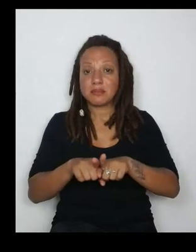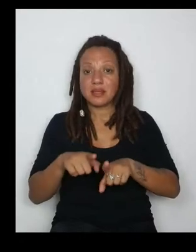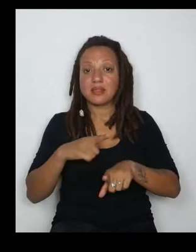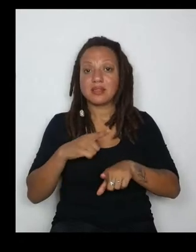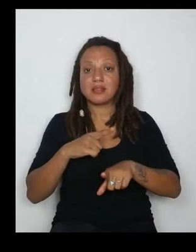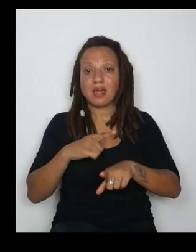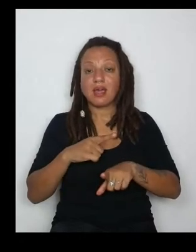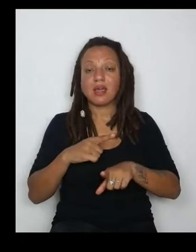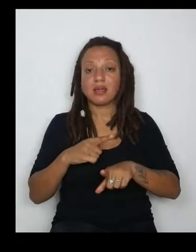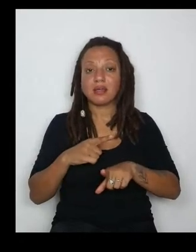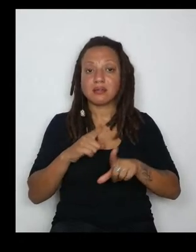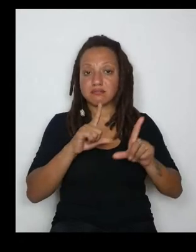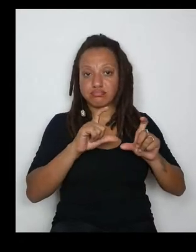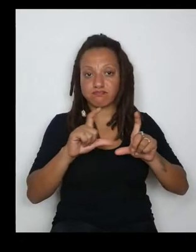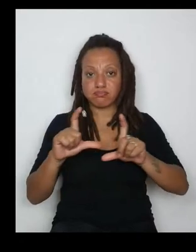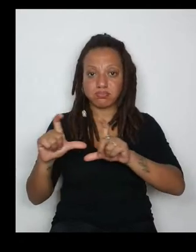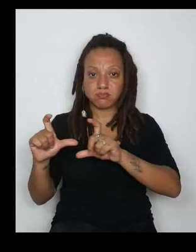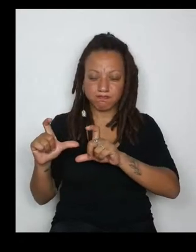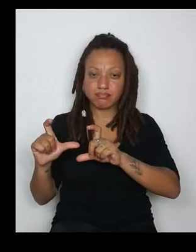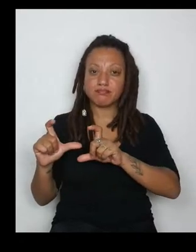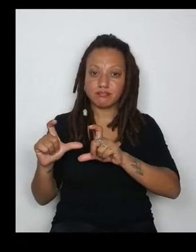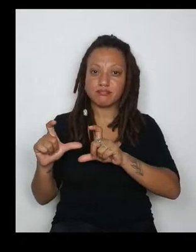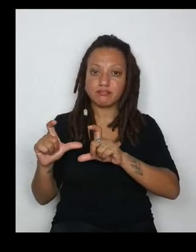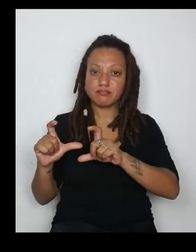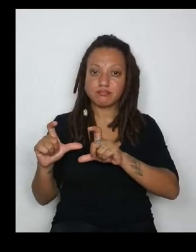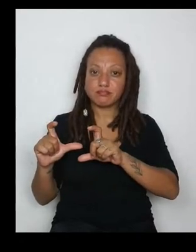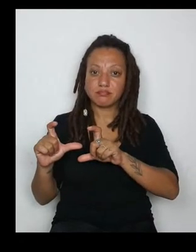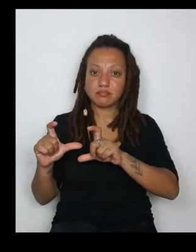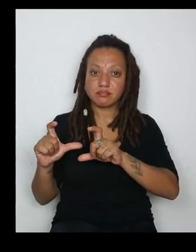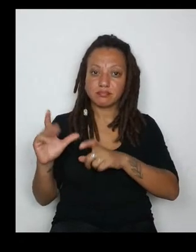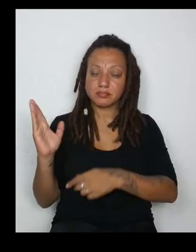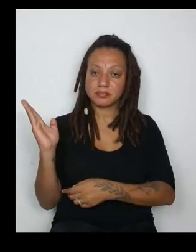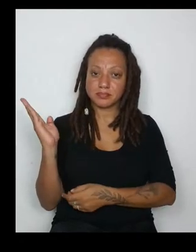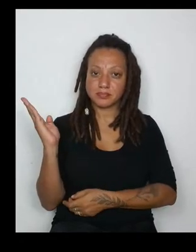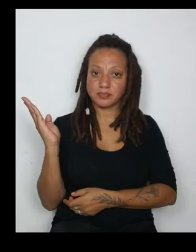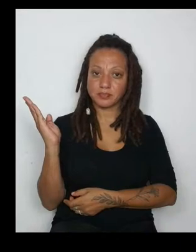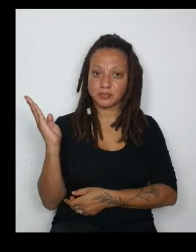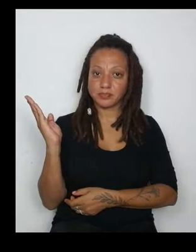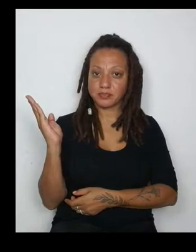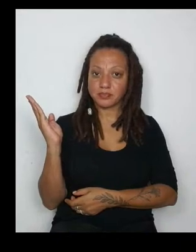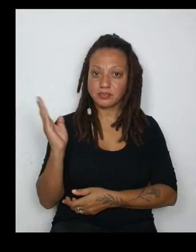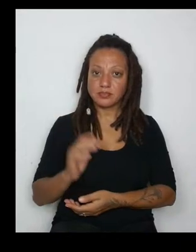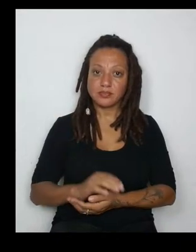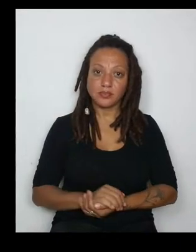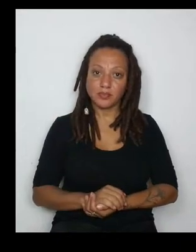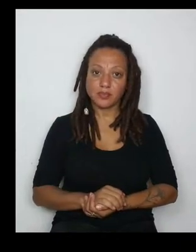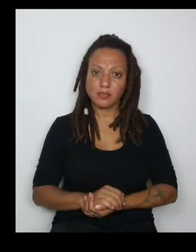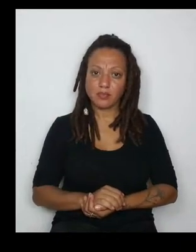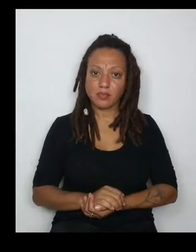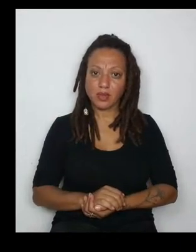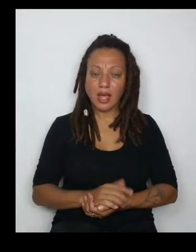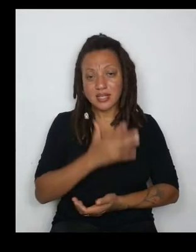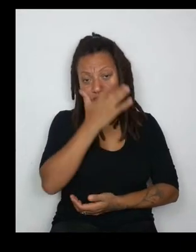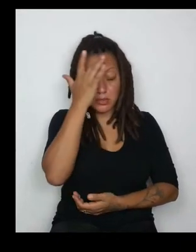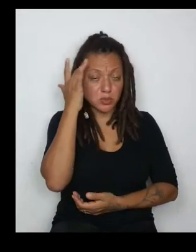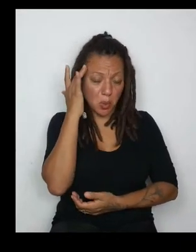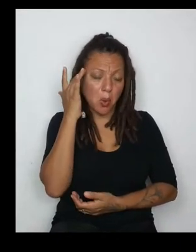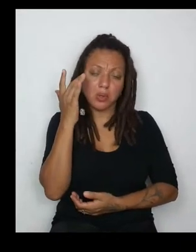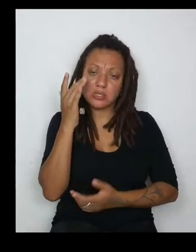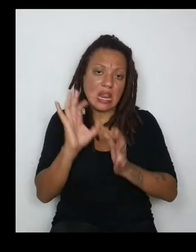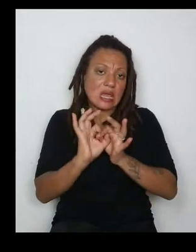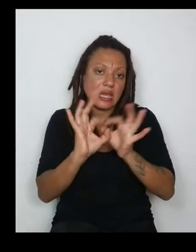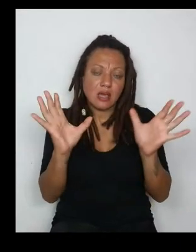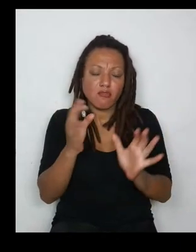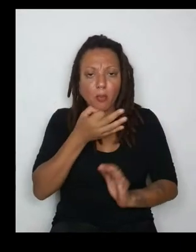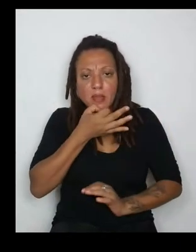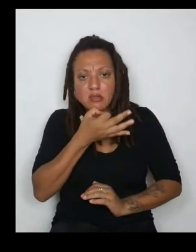set up but um you know people will see what they want to see and is it time i've got this is an image that's come up already twice so i'm